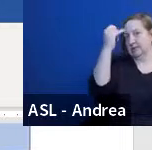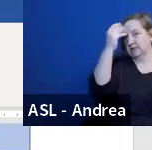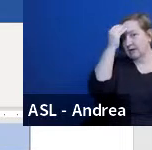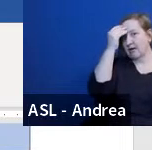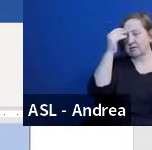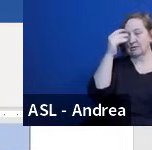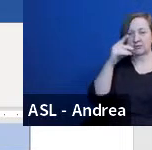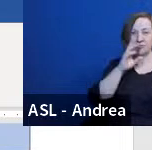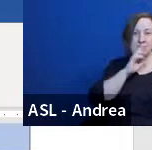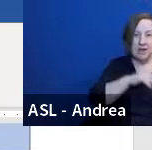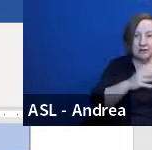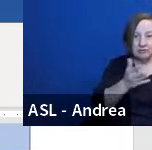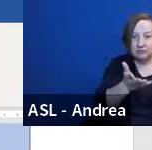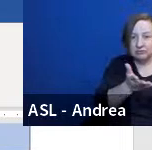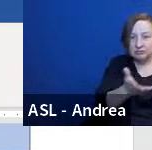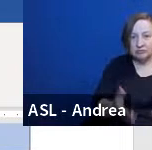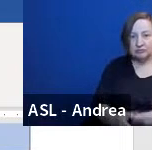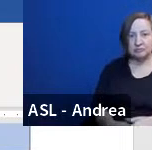that.